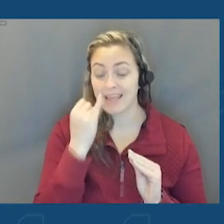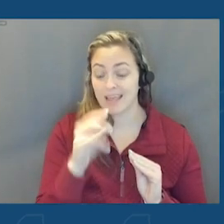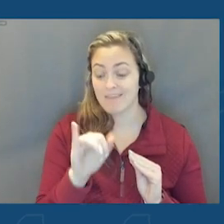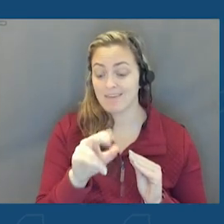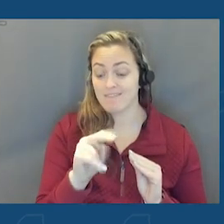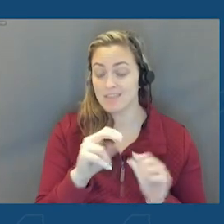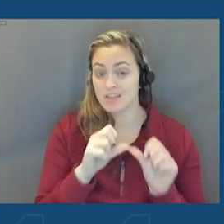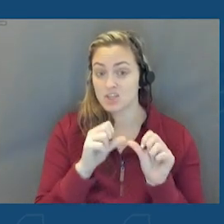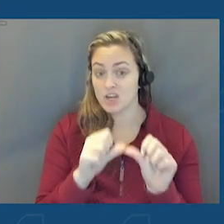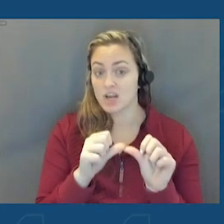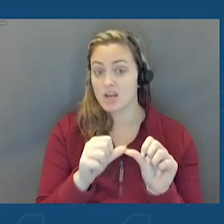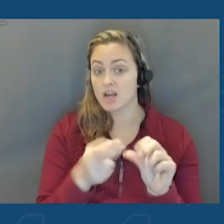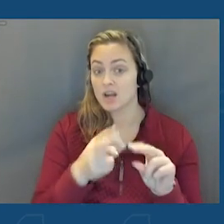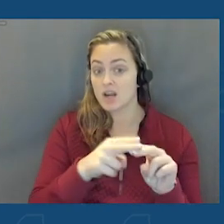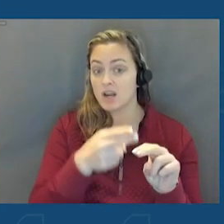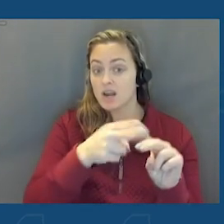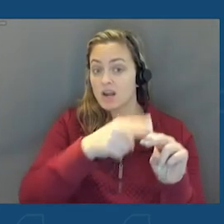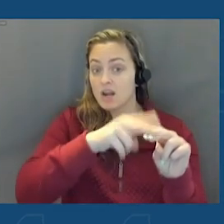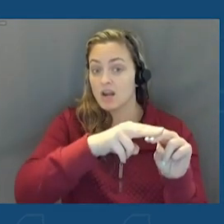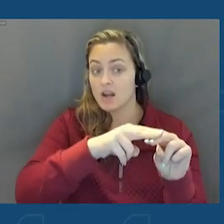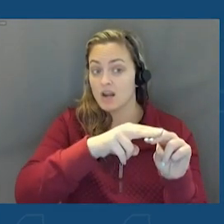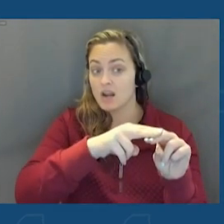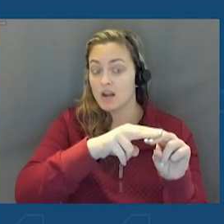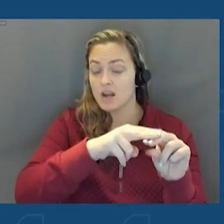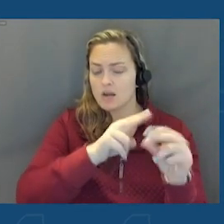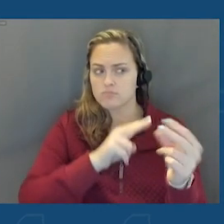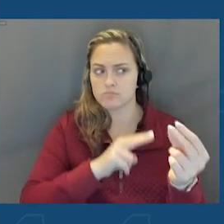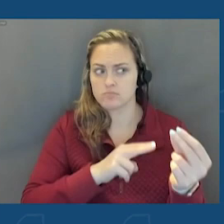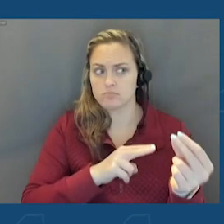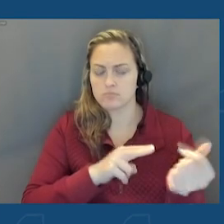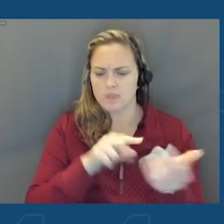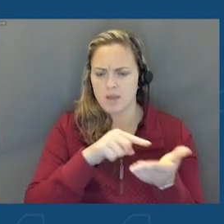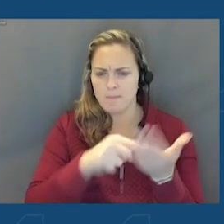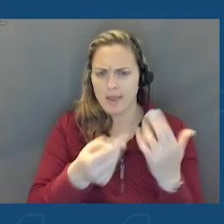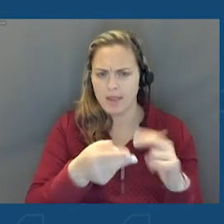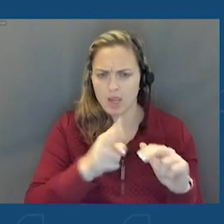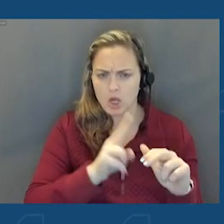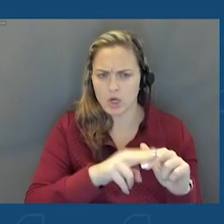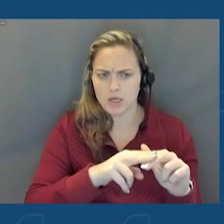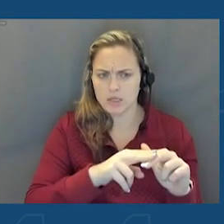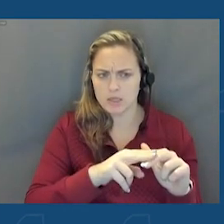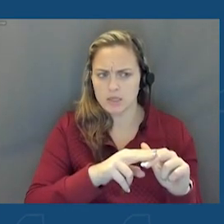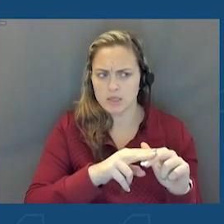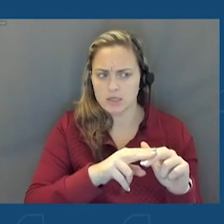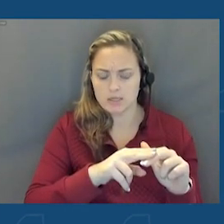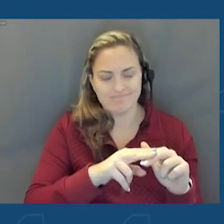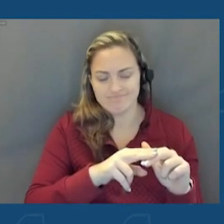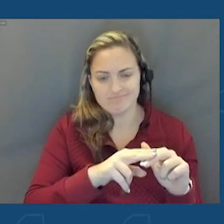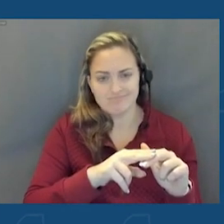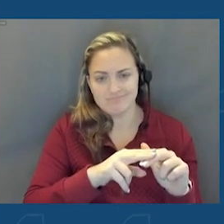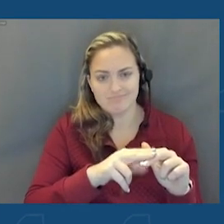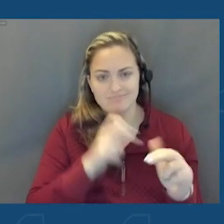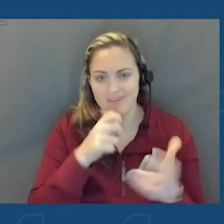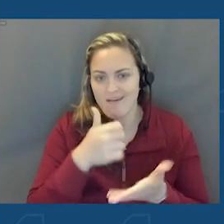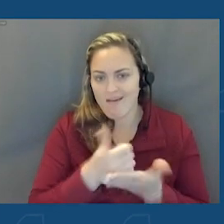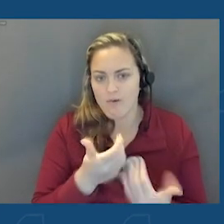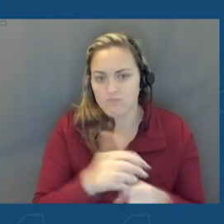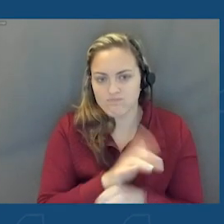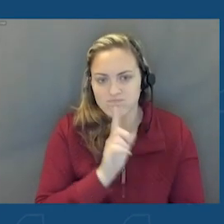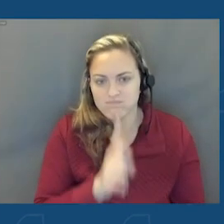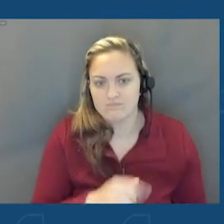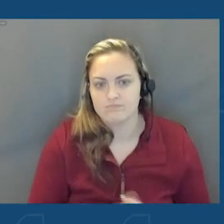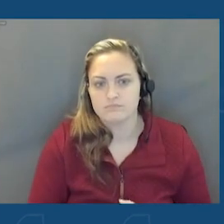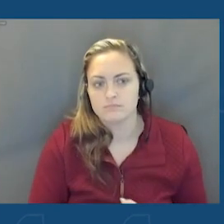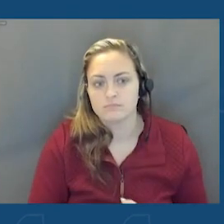going up, all of a sudden, even a pay increase gets sucked away, right? It doesn't. So